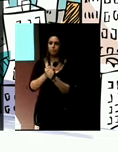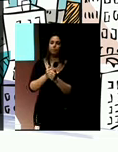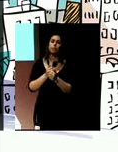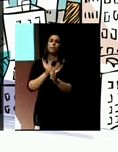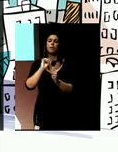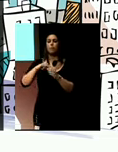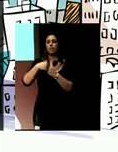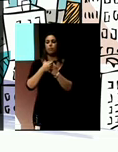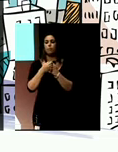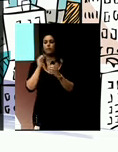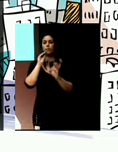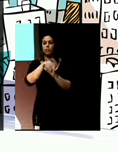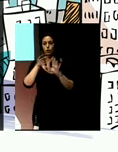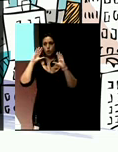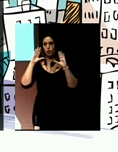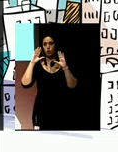people,